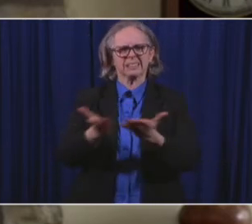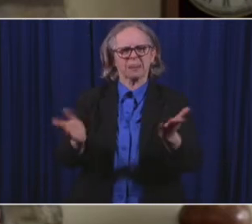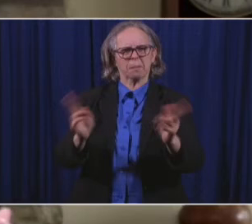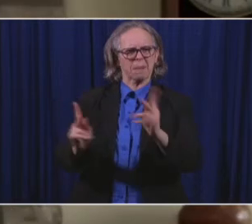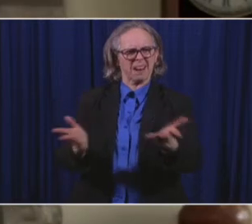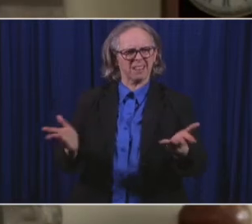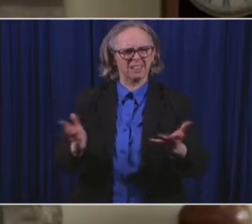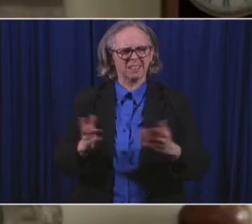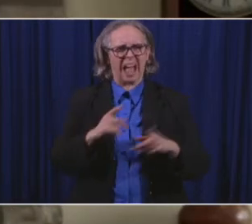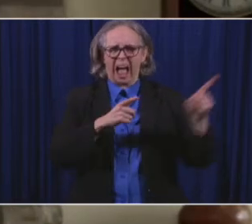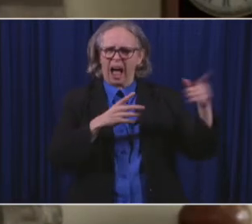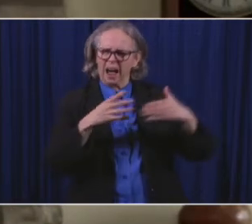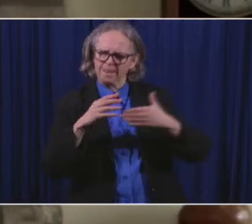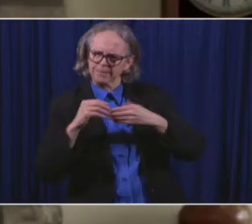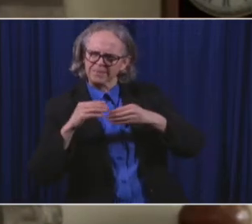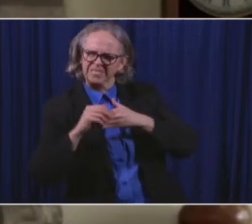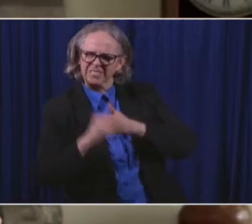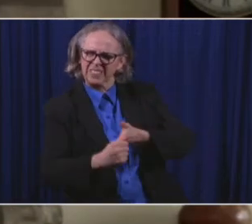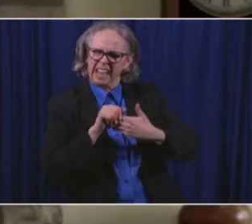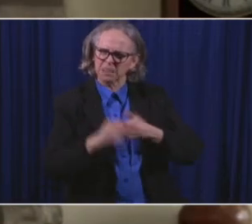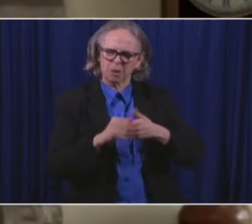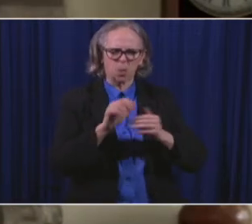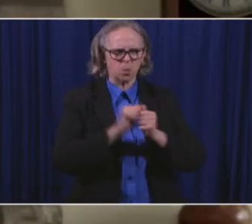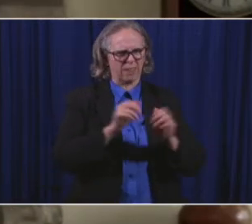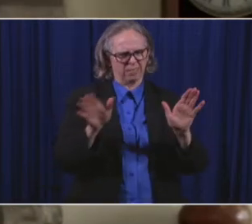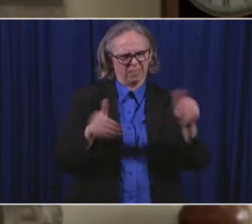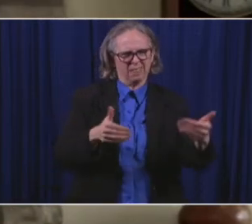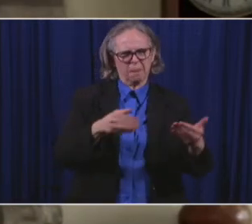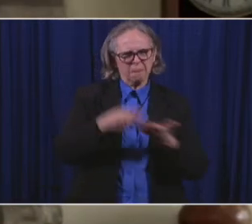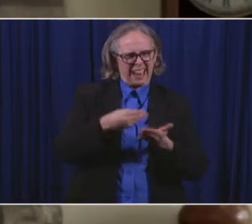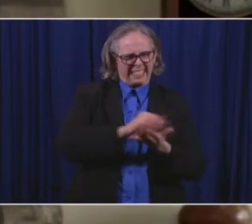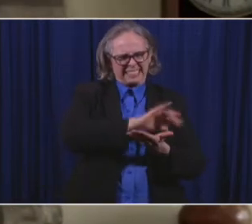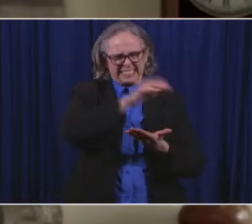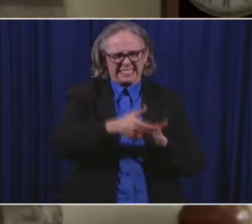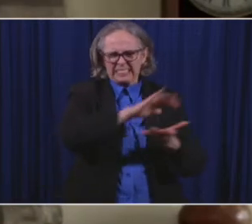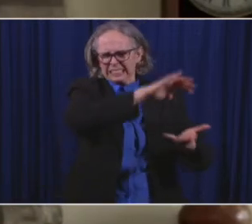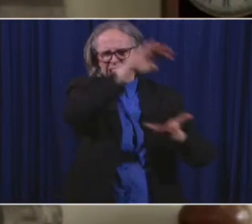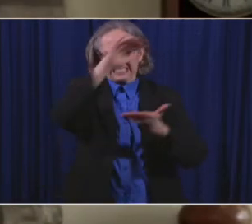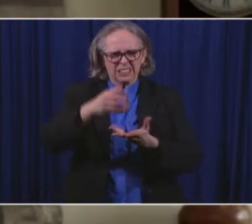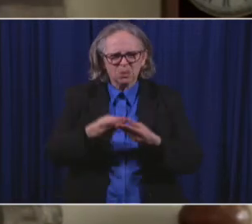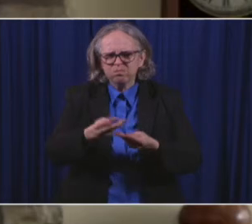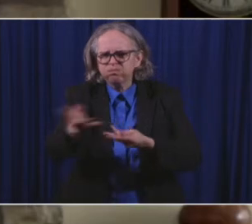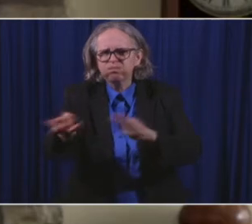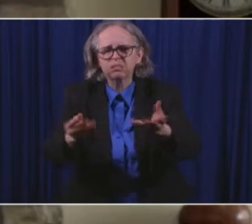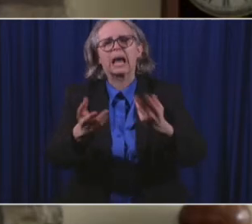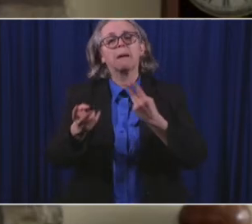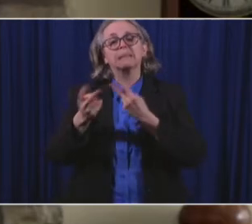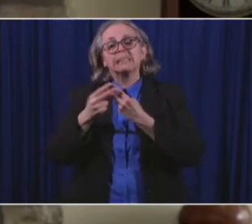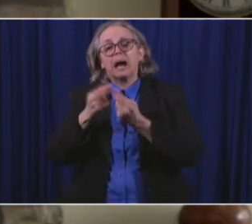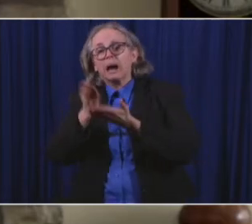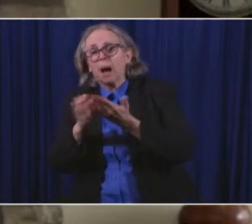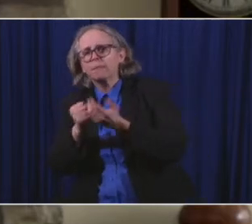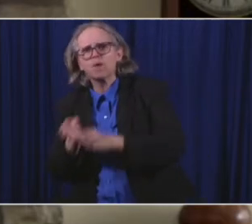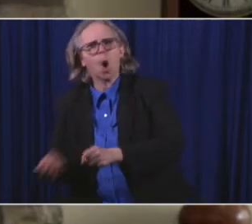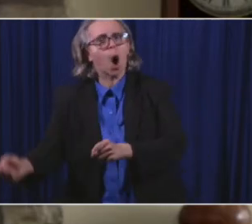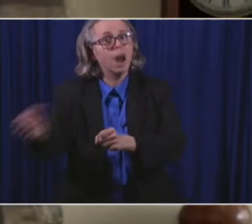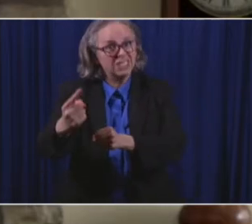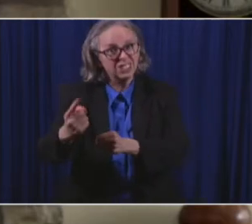over some of these CARES dollars and be able to spend them in the most appropriate way. That certainly is one thing.